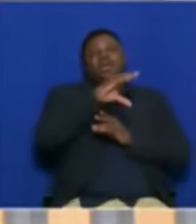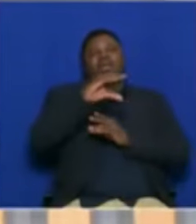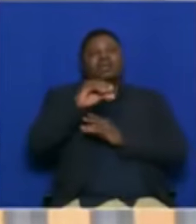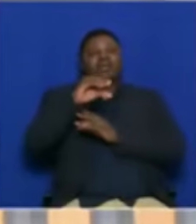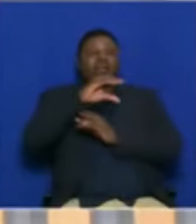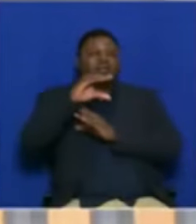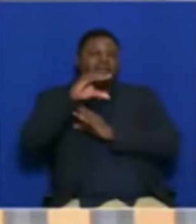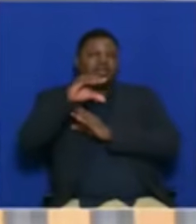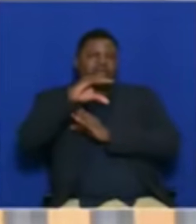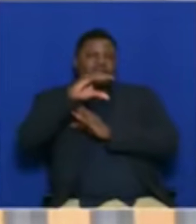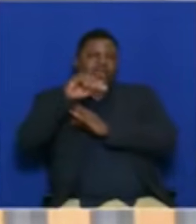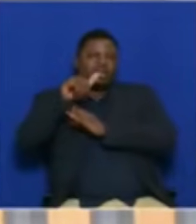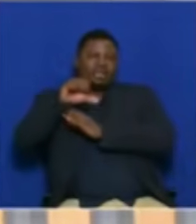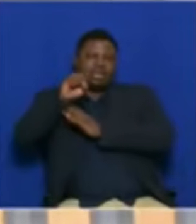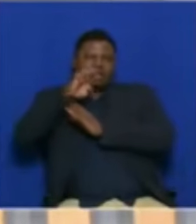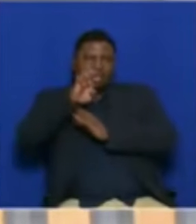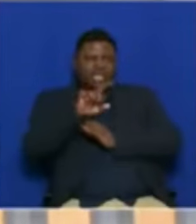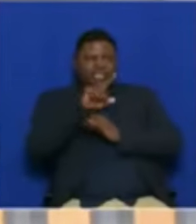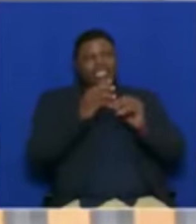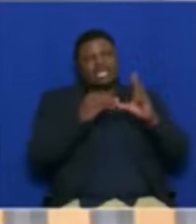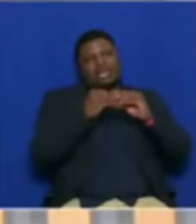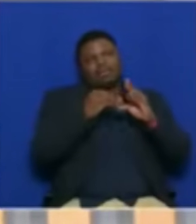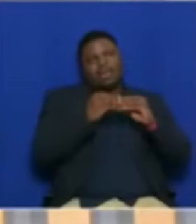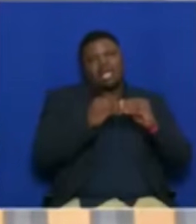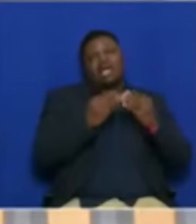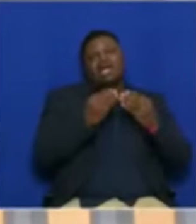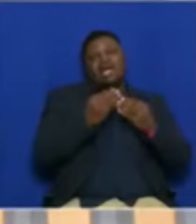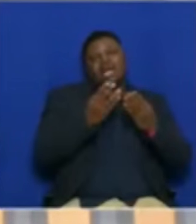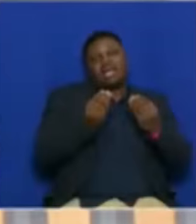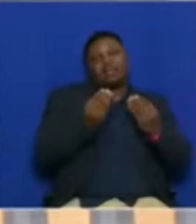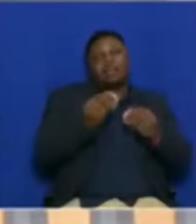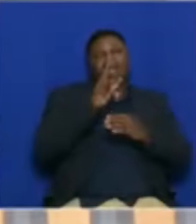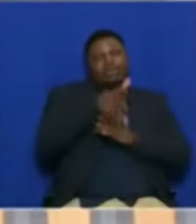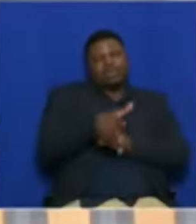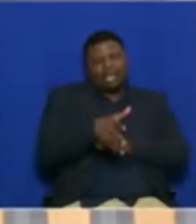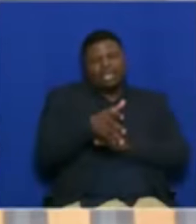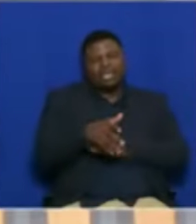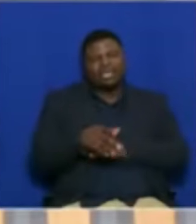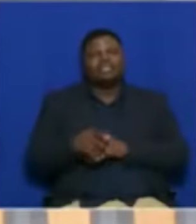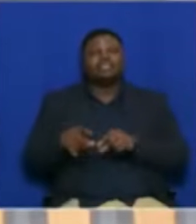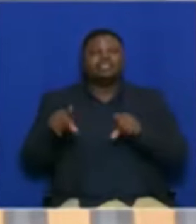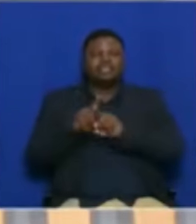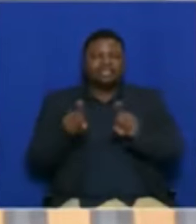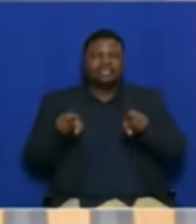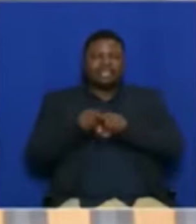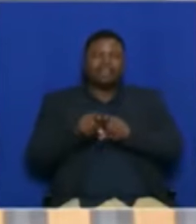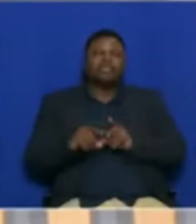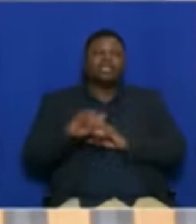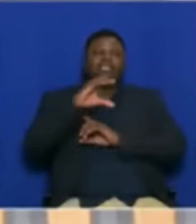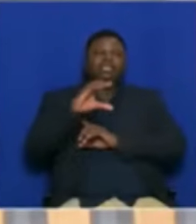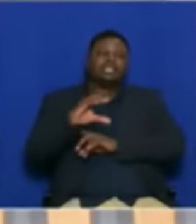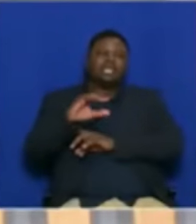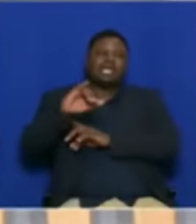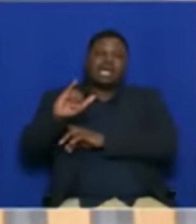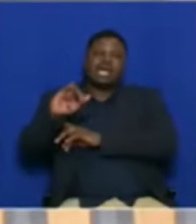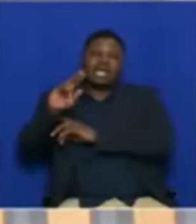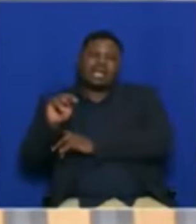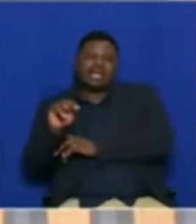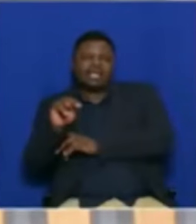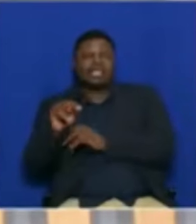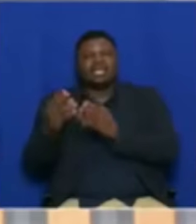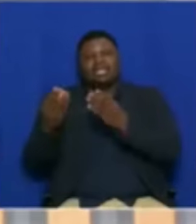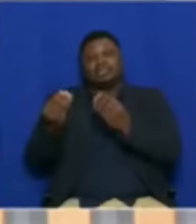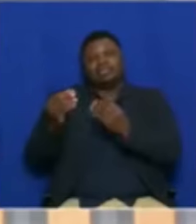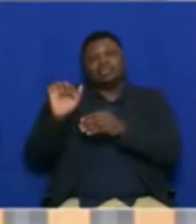you to say the reference number, which is the CIN number, is the same as it's an inquiry number. Yes. Now, here we have only